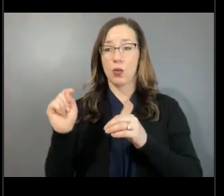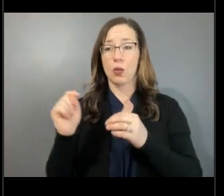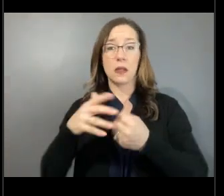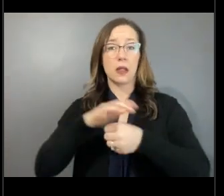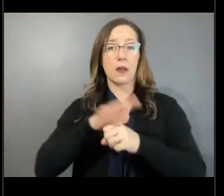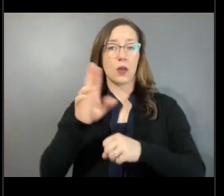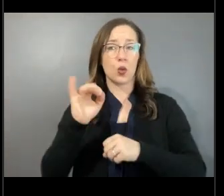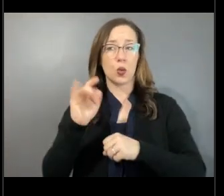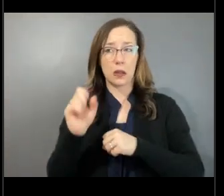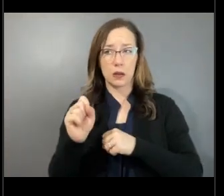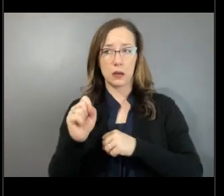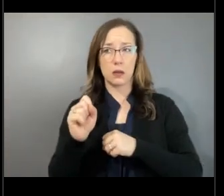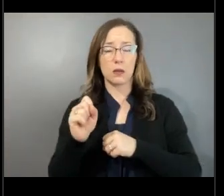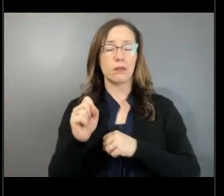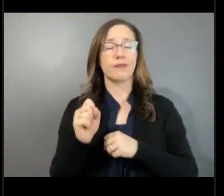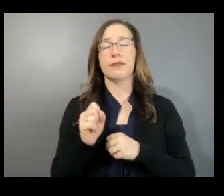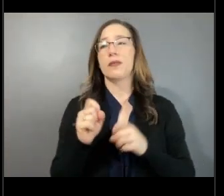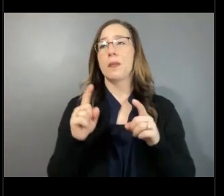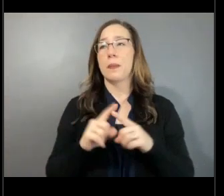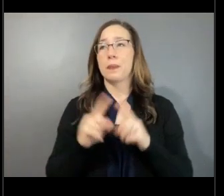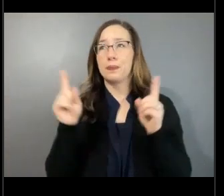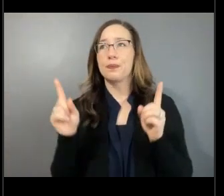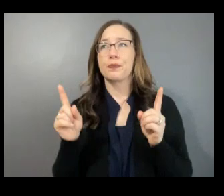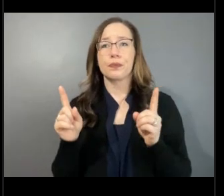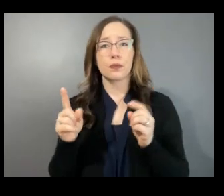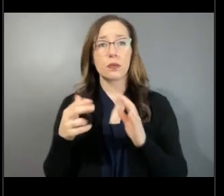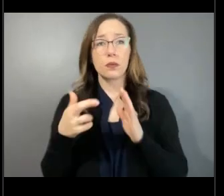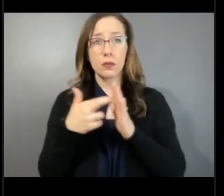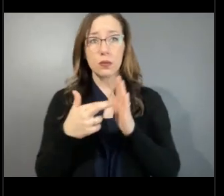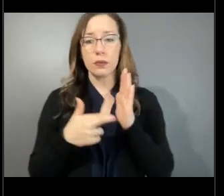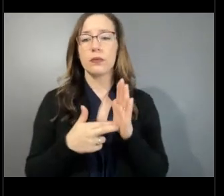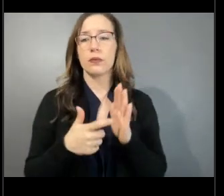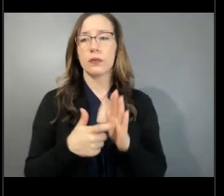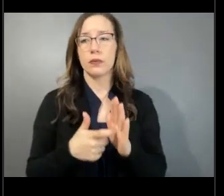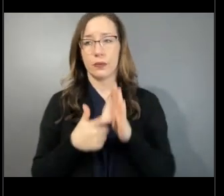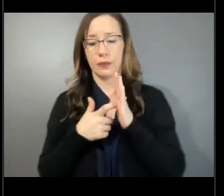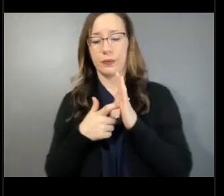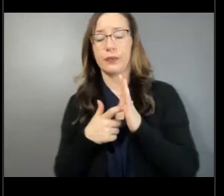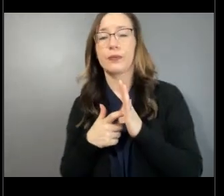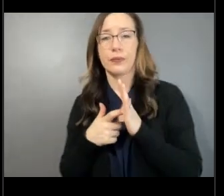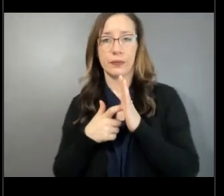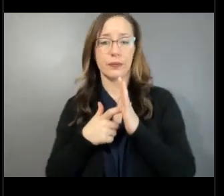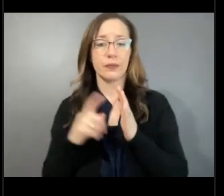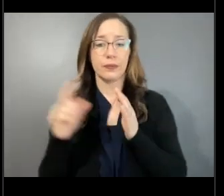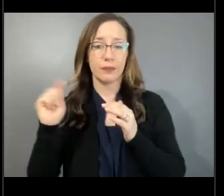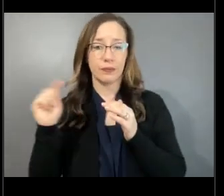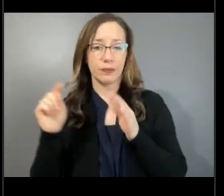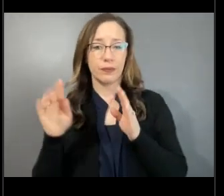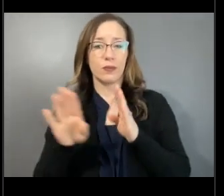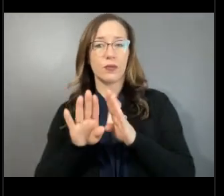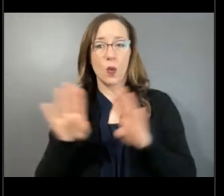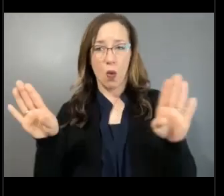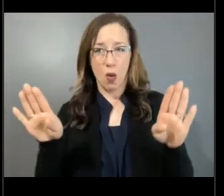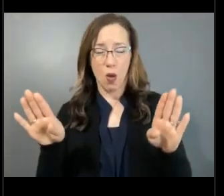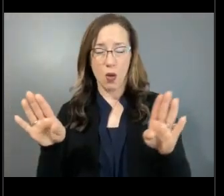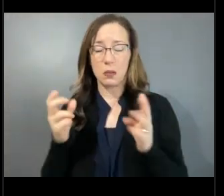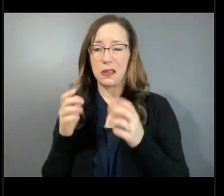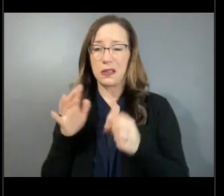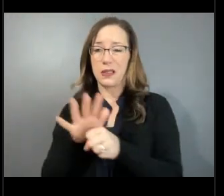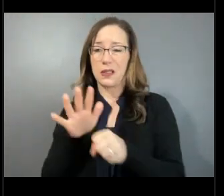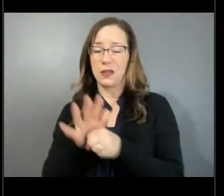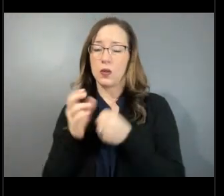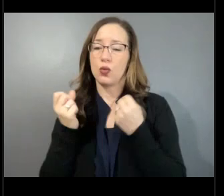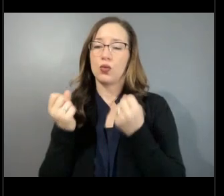units. However, the guidelines require that bathroom walls be sufficiently strong